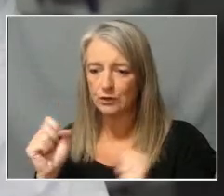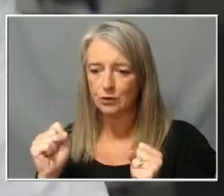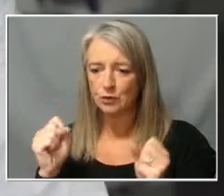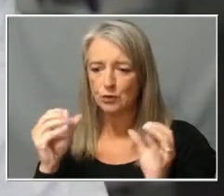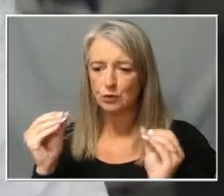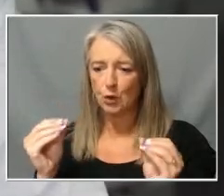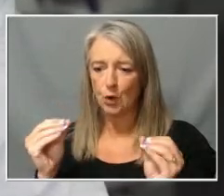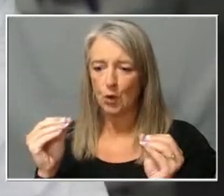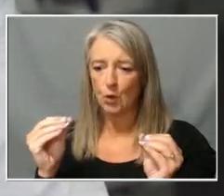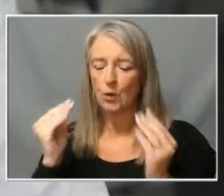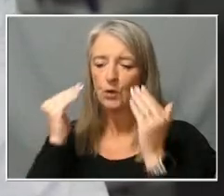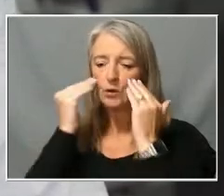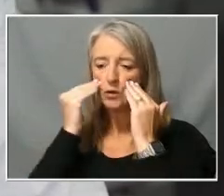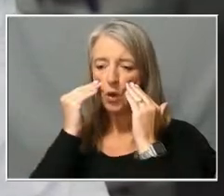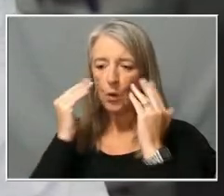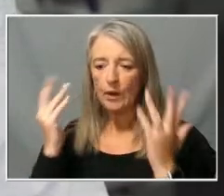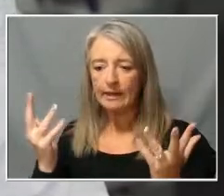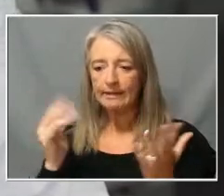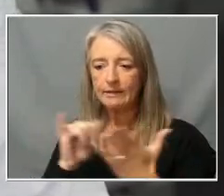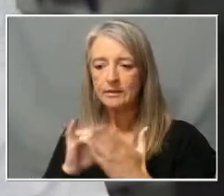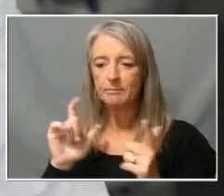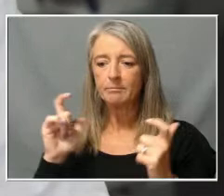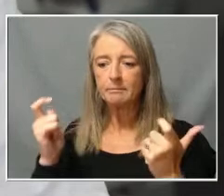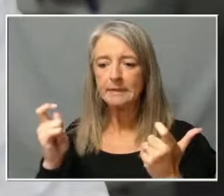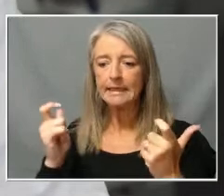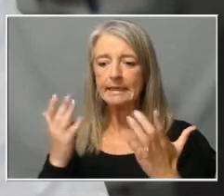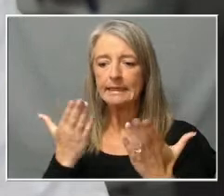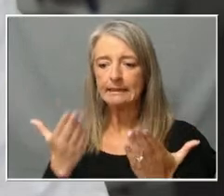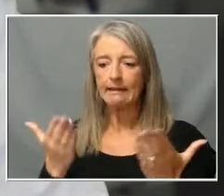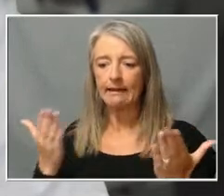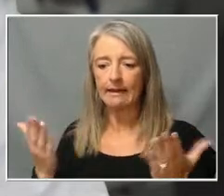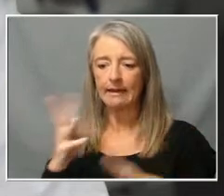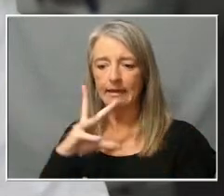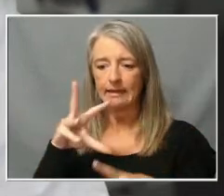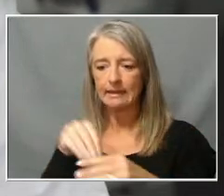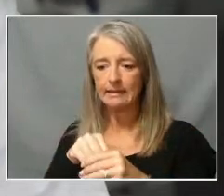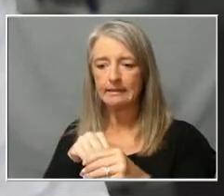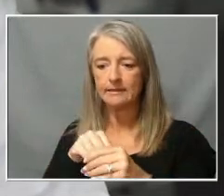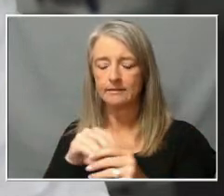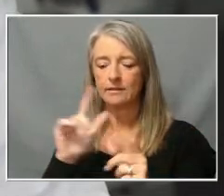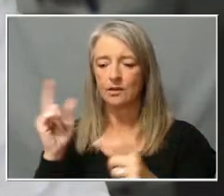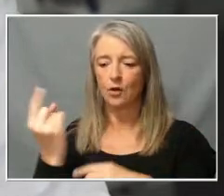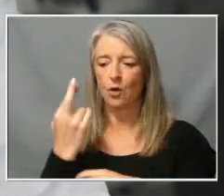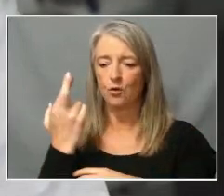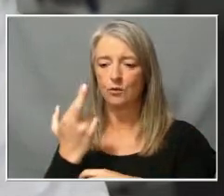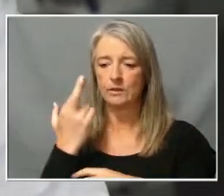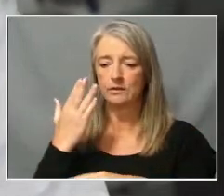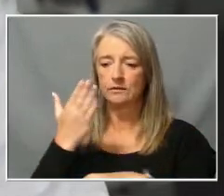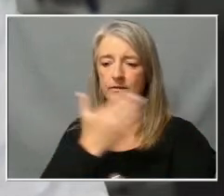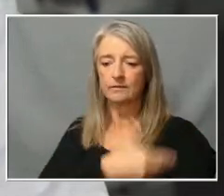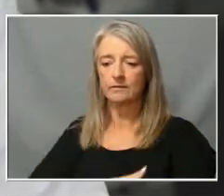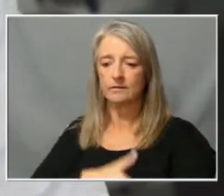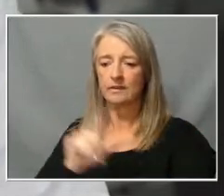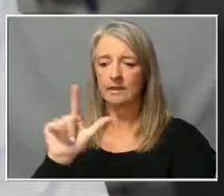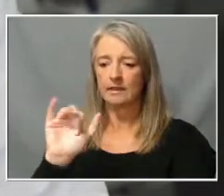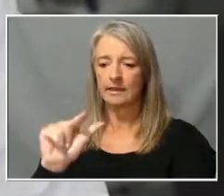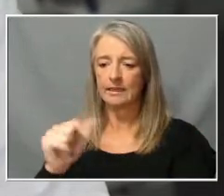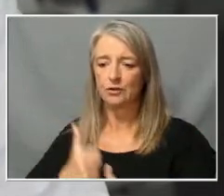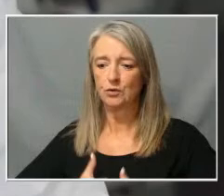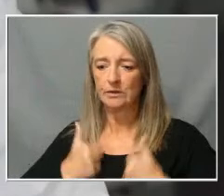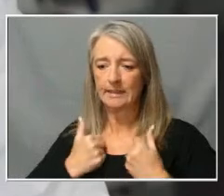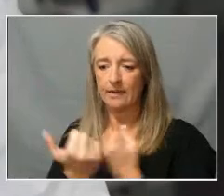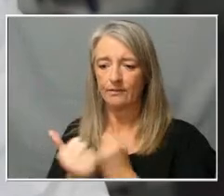So, knowing it's a big, a big thing in there. And he said, the only reason you would lose your leg would be to save your life. So we